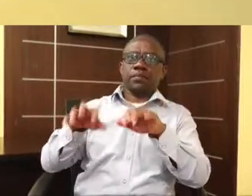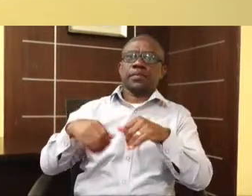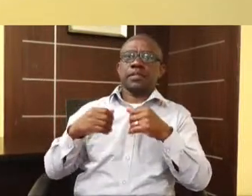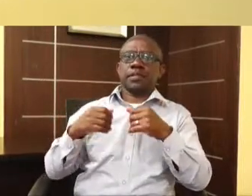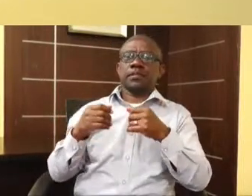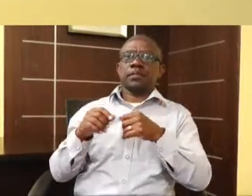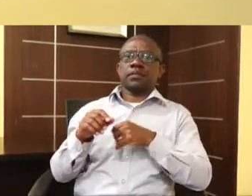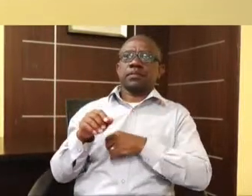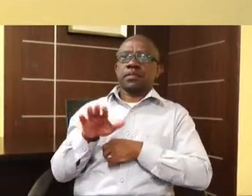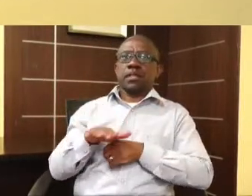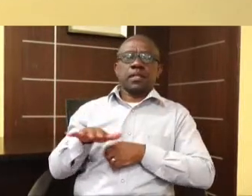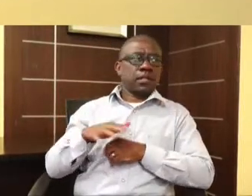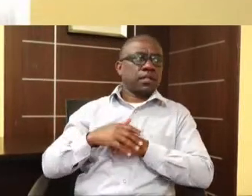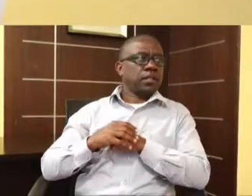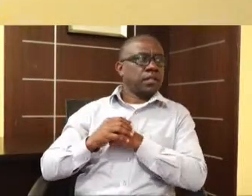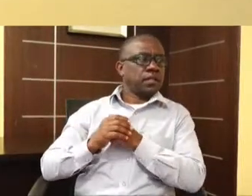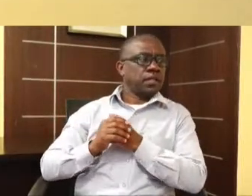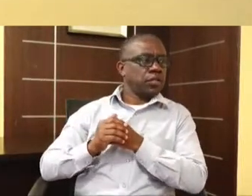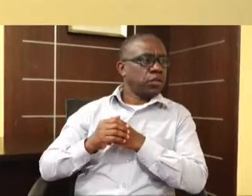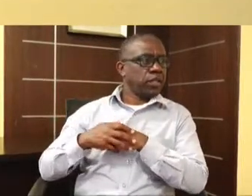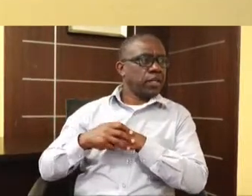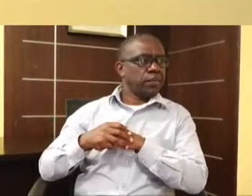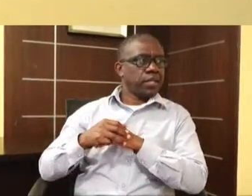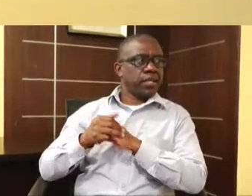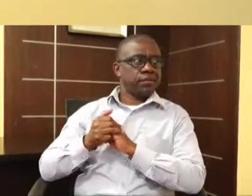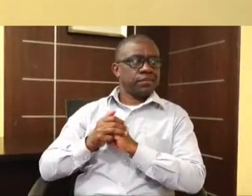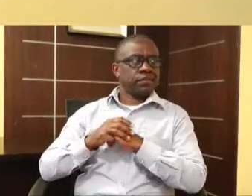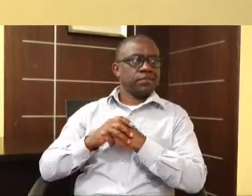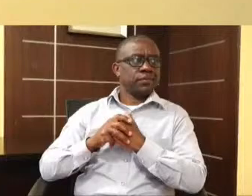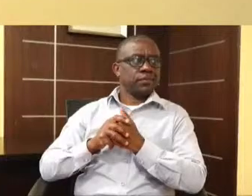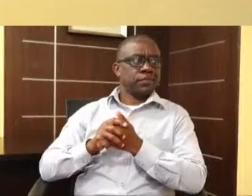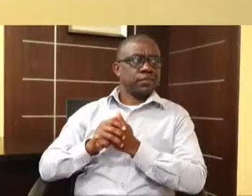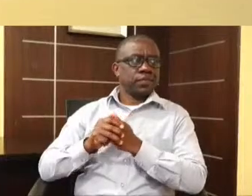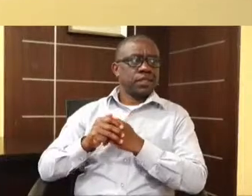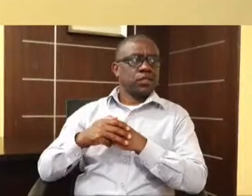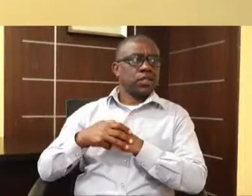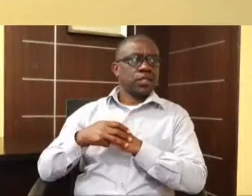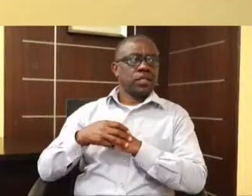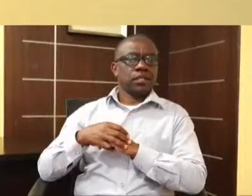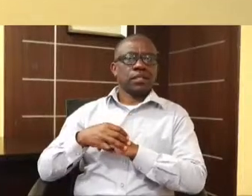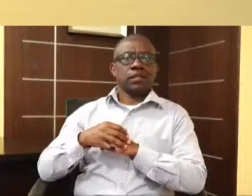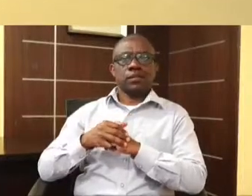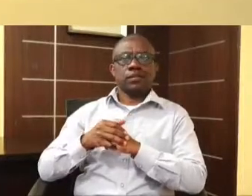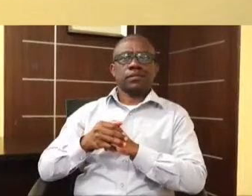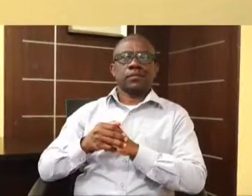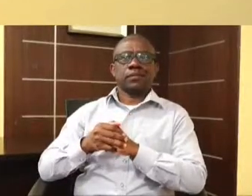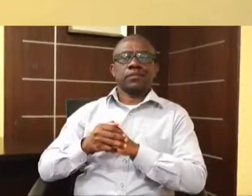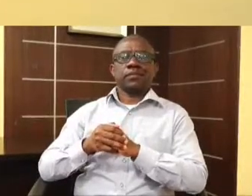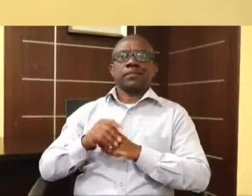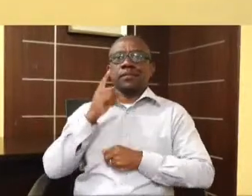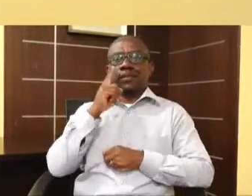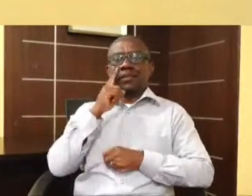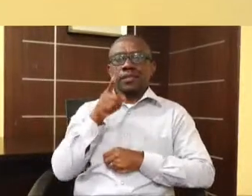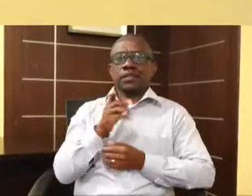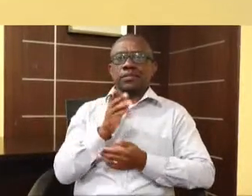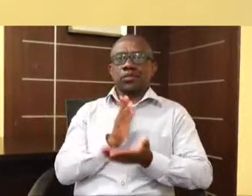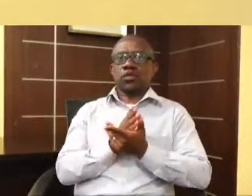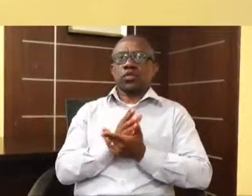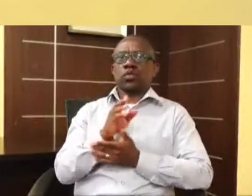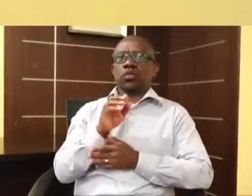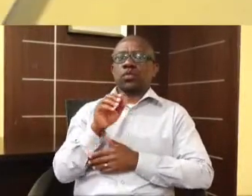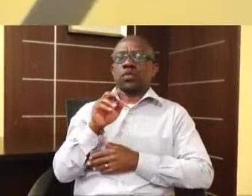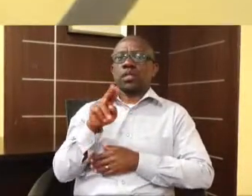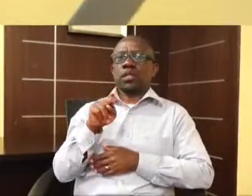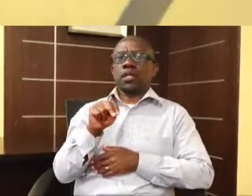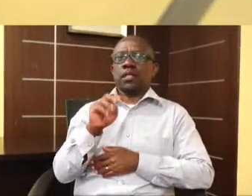agribusiness. This is one site visit that I missed. NCPD went to this farm in